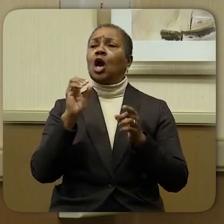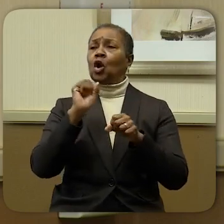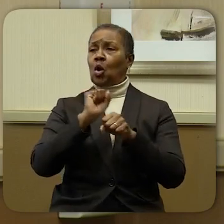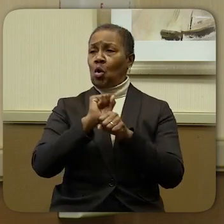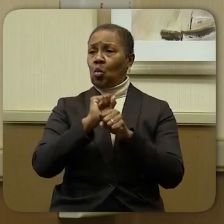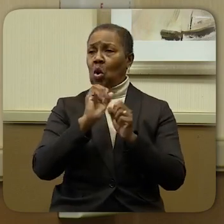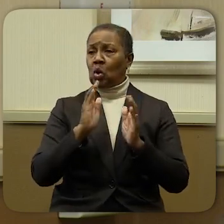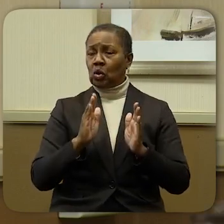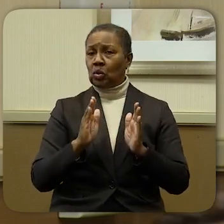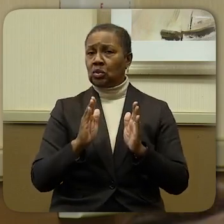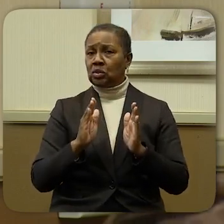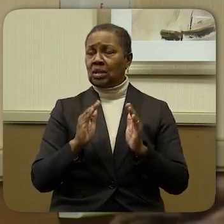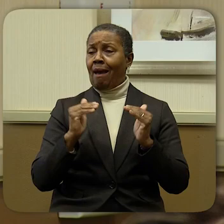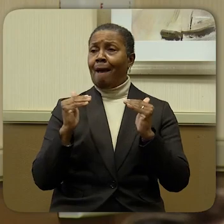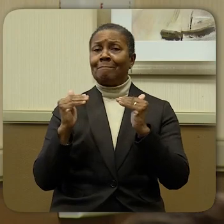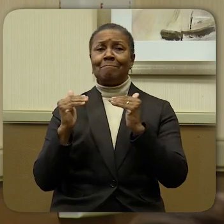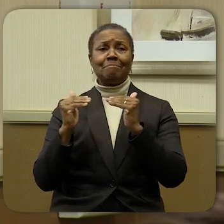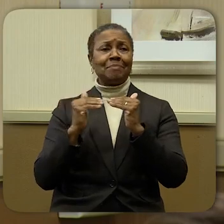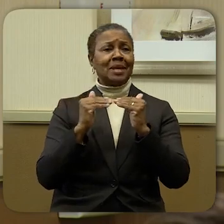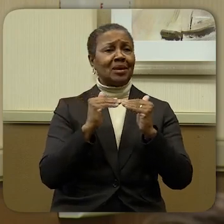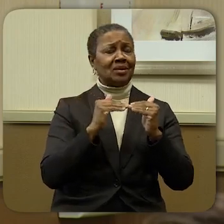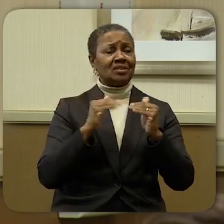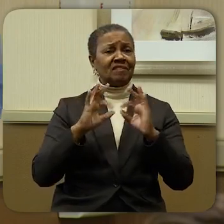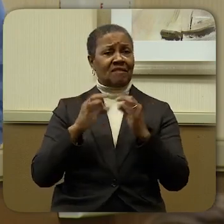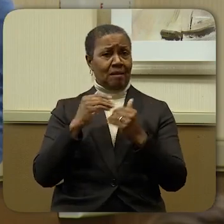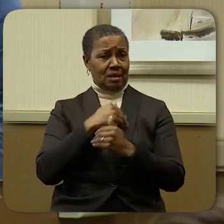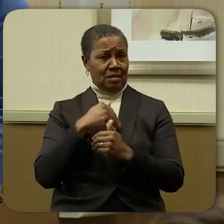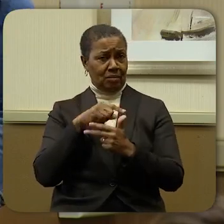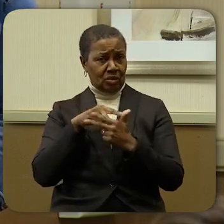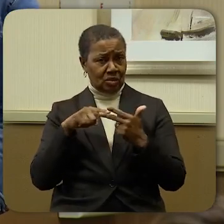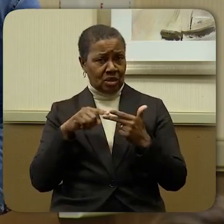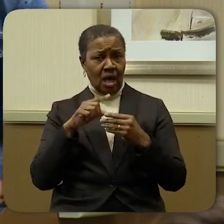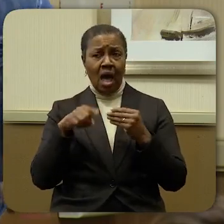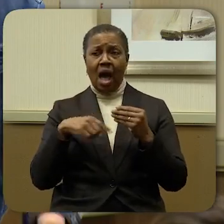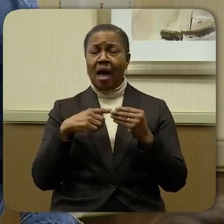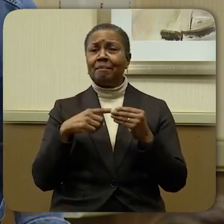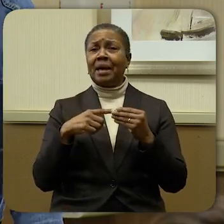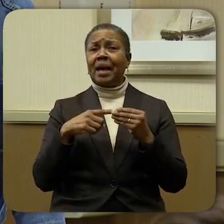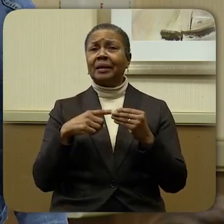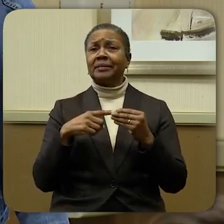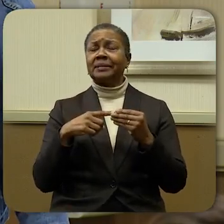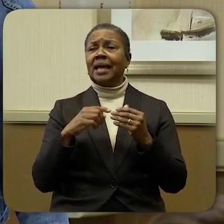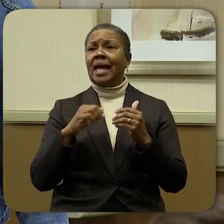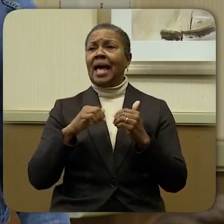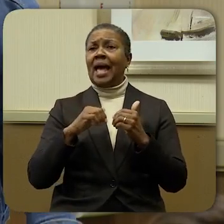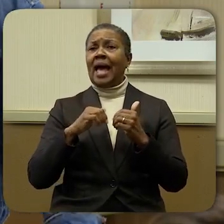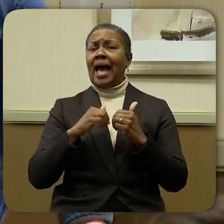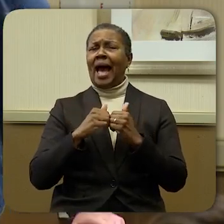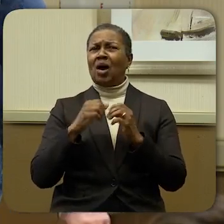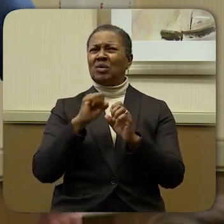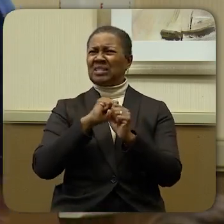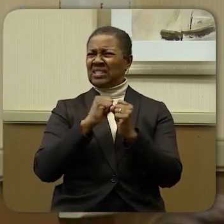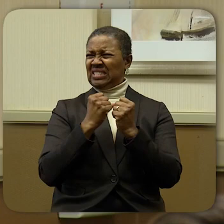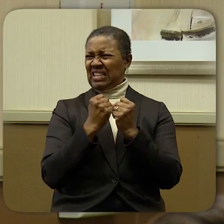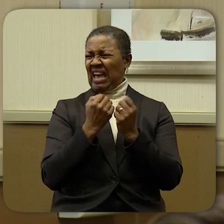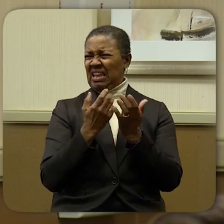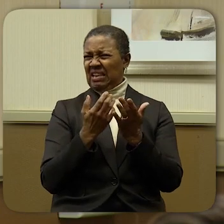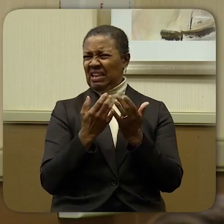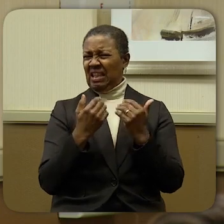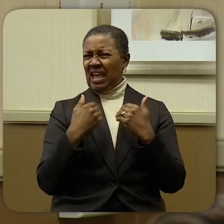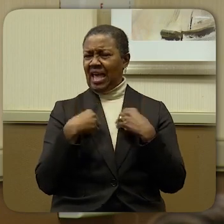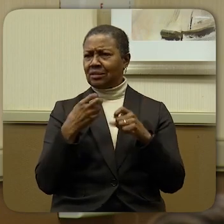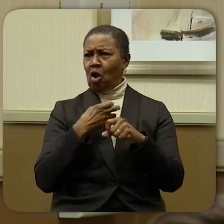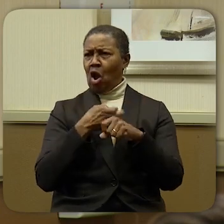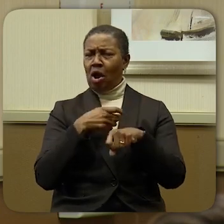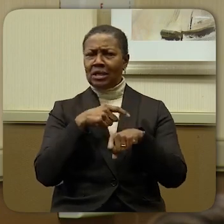co-workers, peers, family members about just how society has a